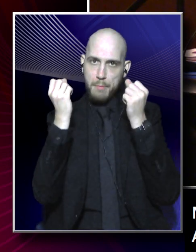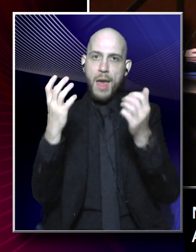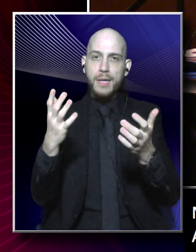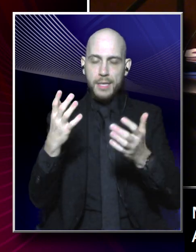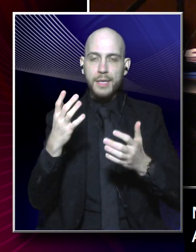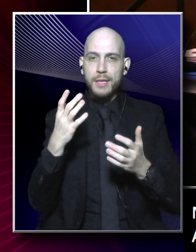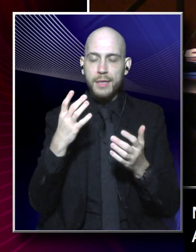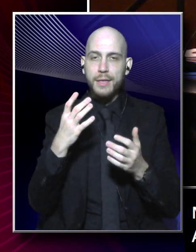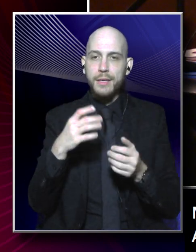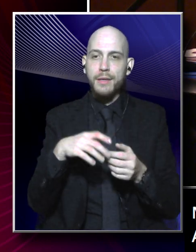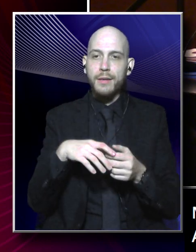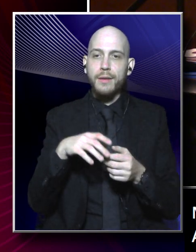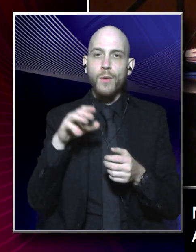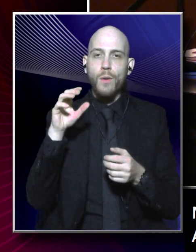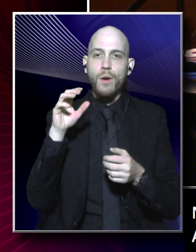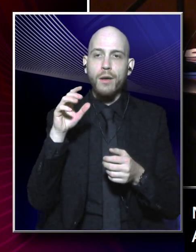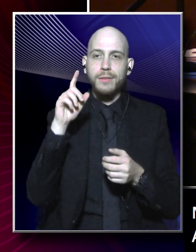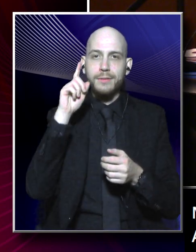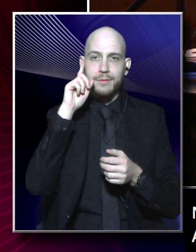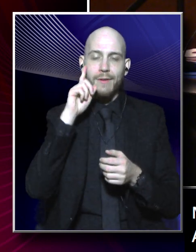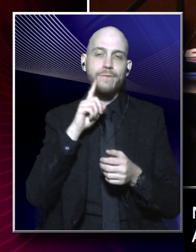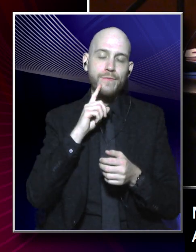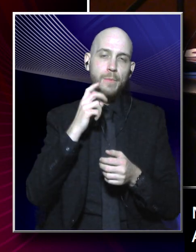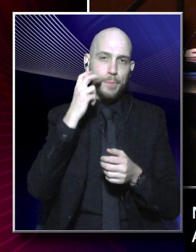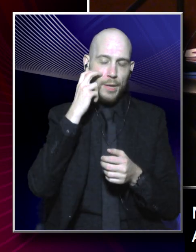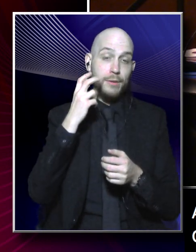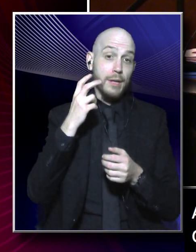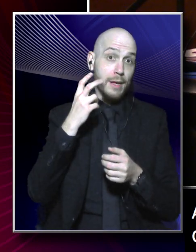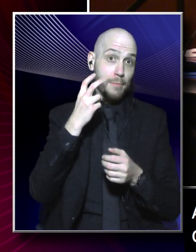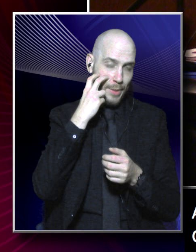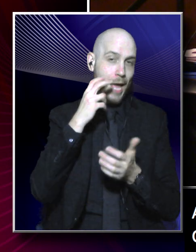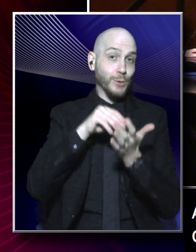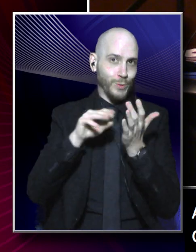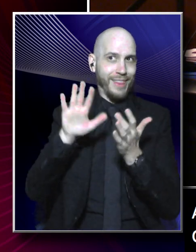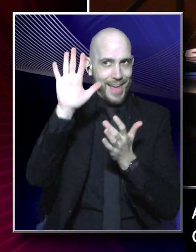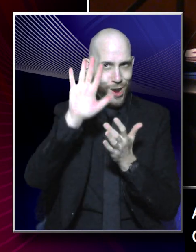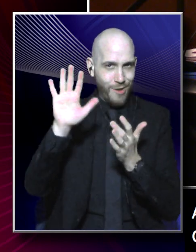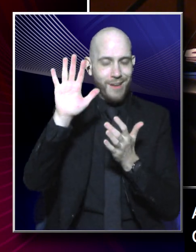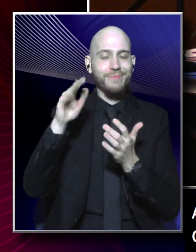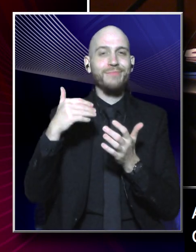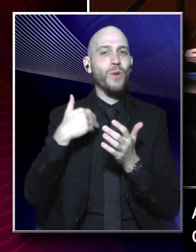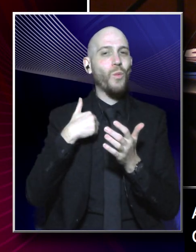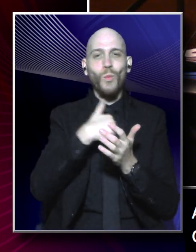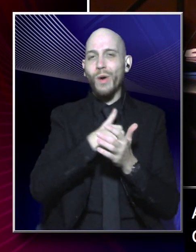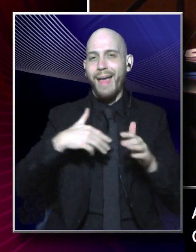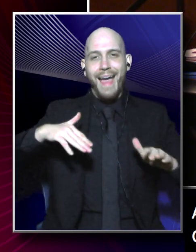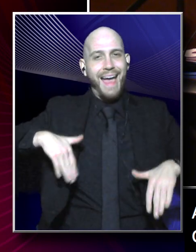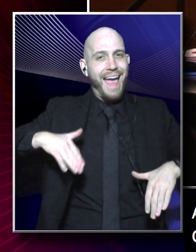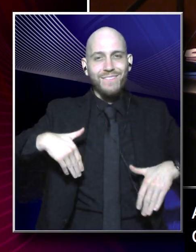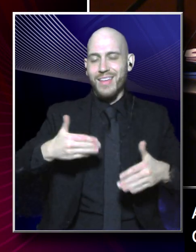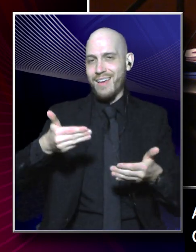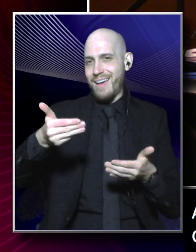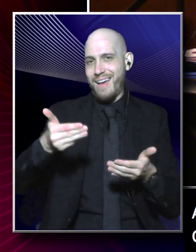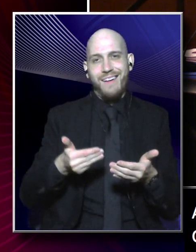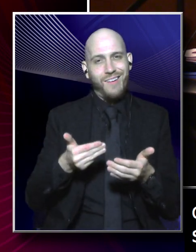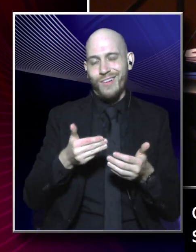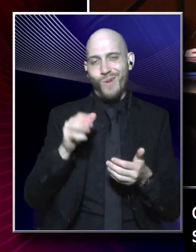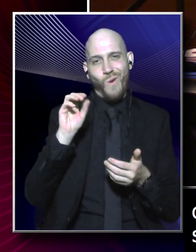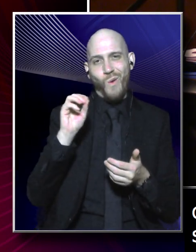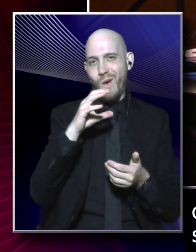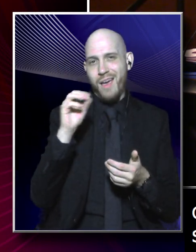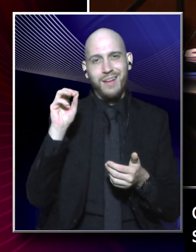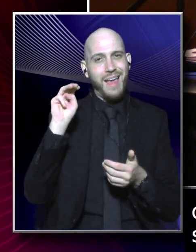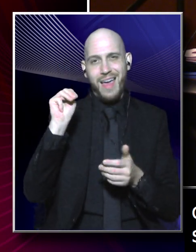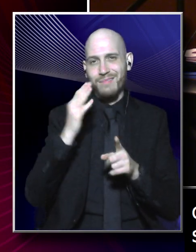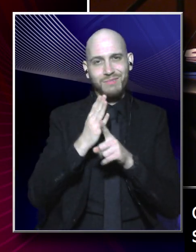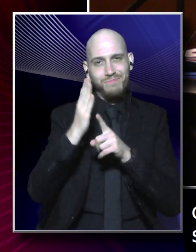hire an O&M specialist. We have 3 on the Tucson campus. So one of them have been